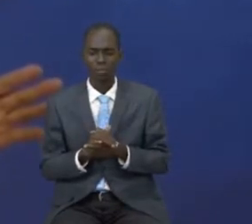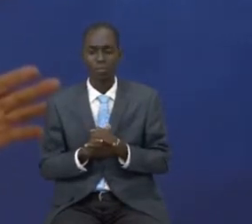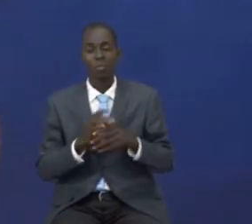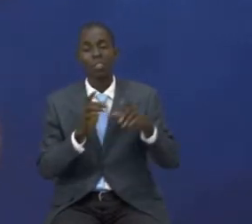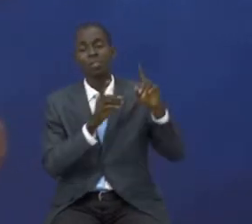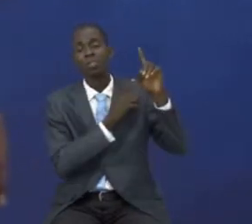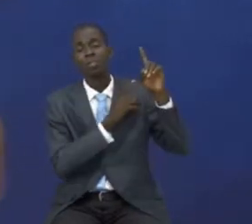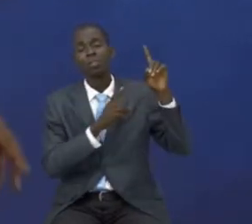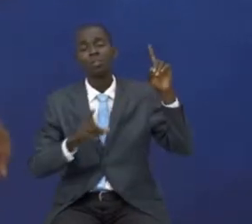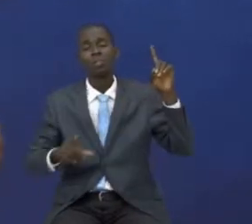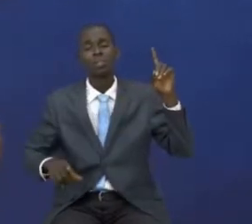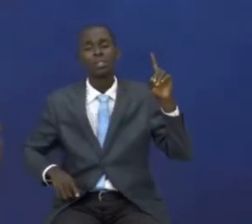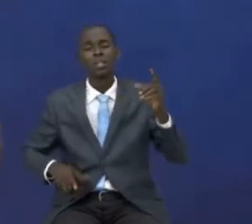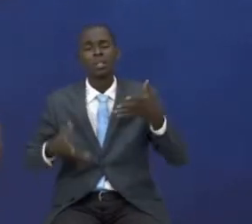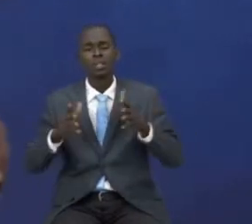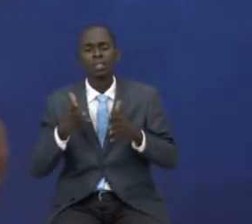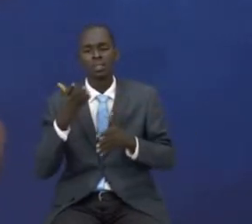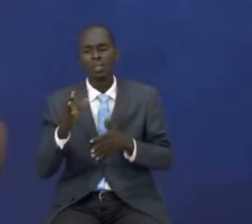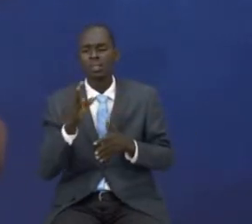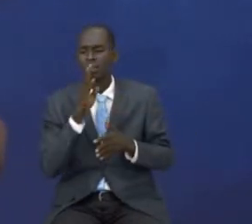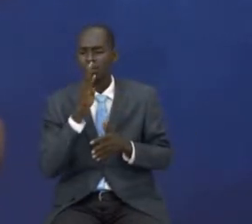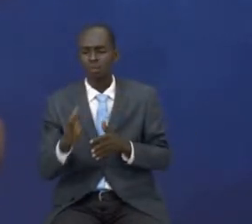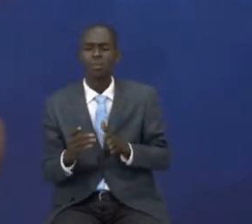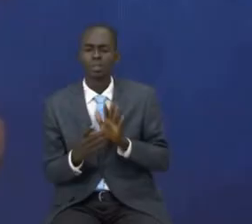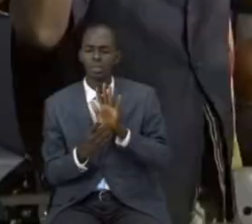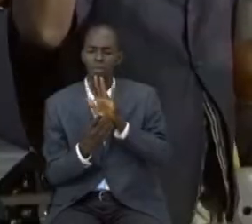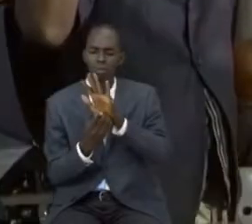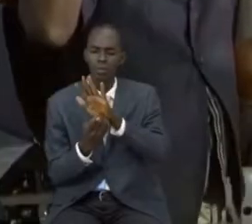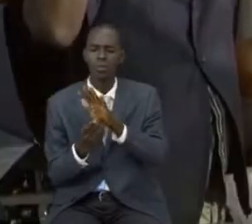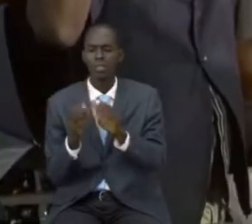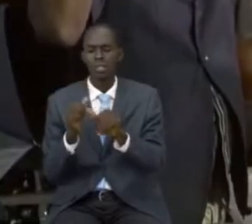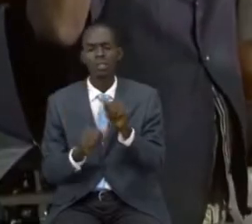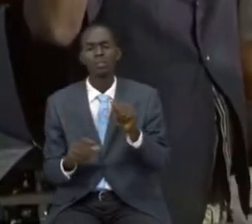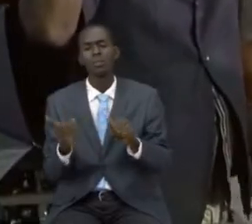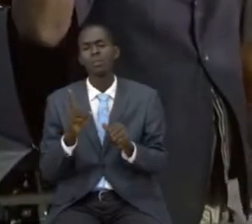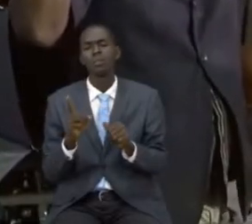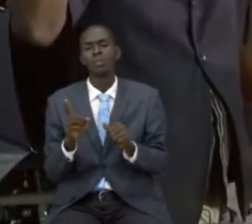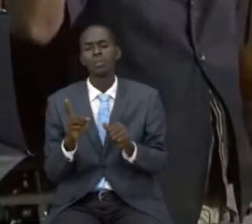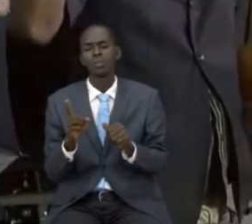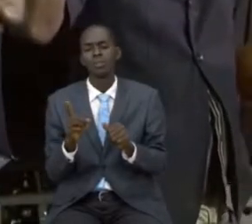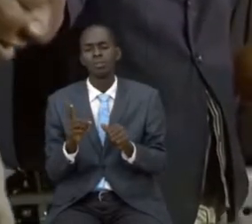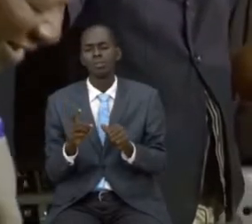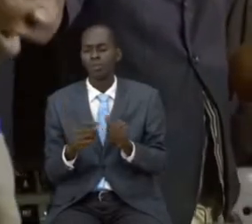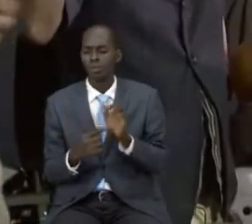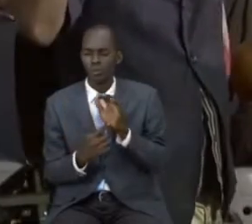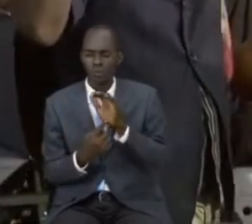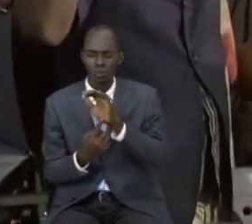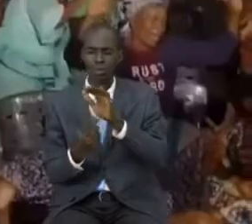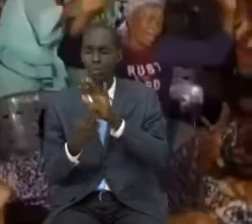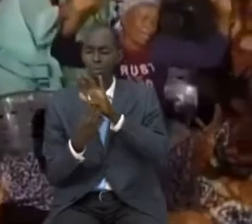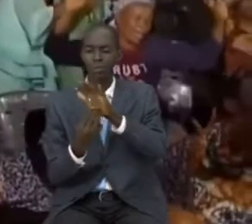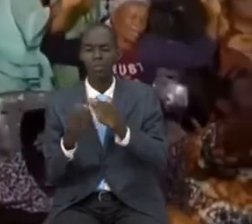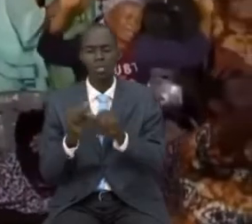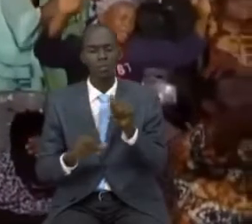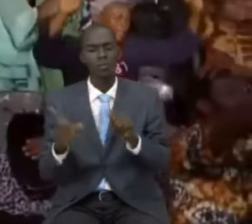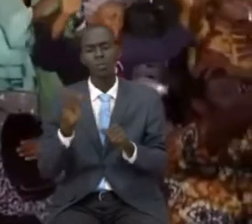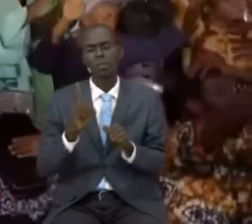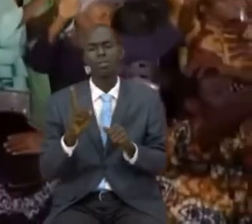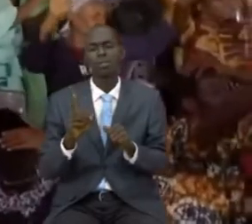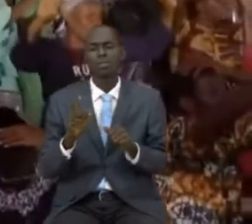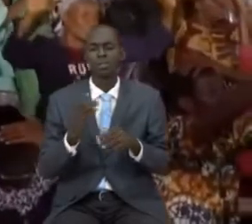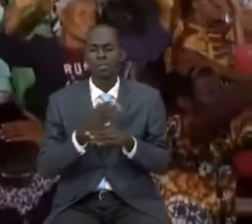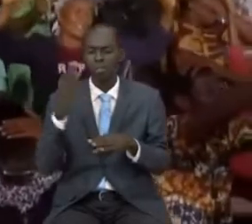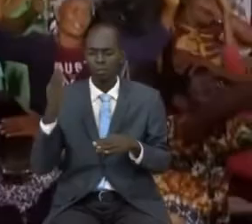Lord, let there be demonstration everywhere, manifestation everywhere, definite